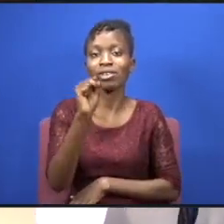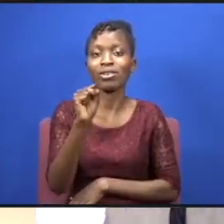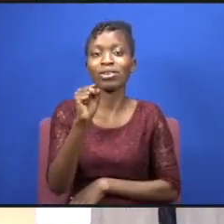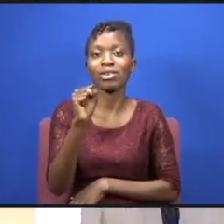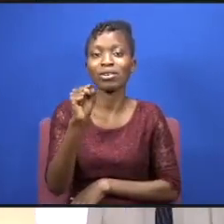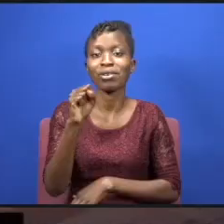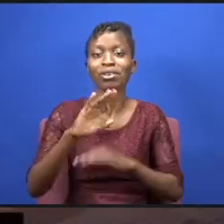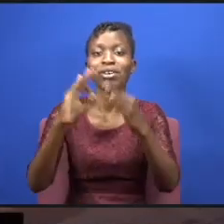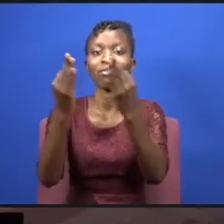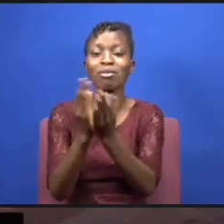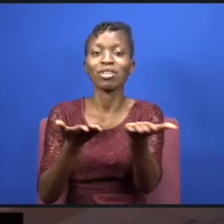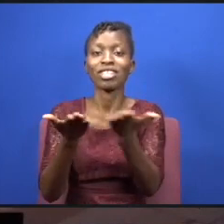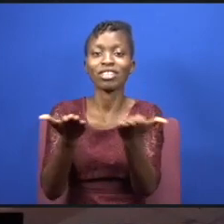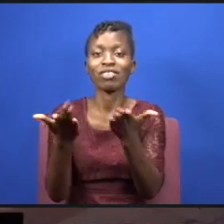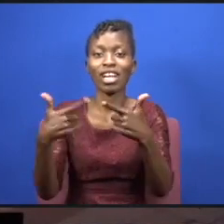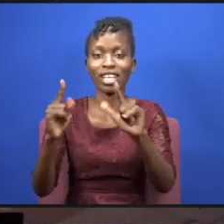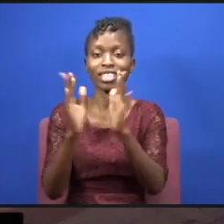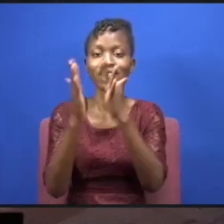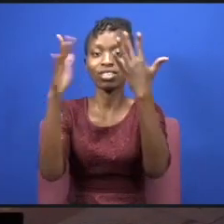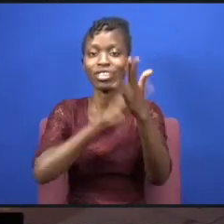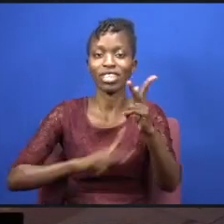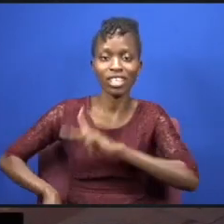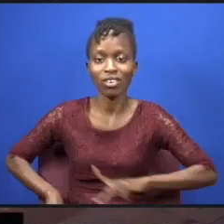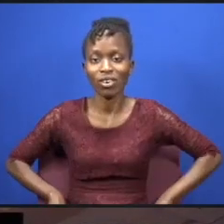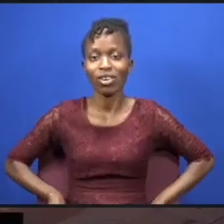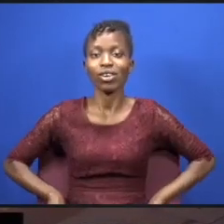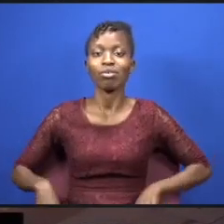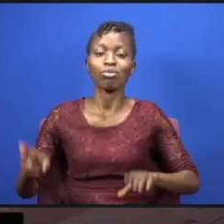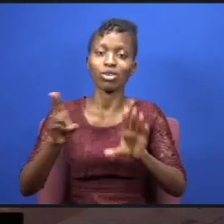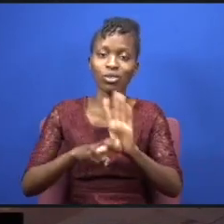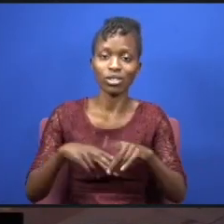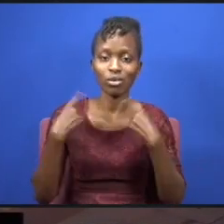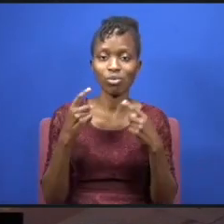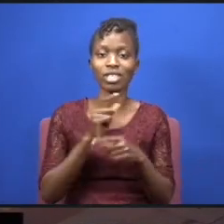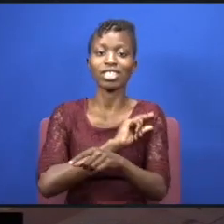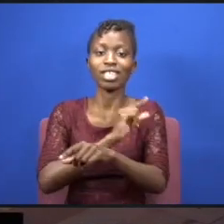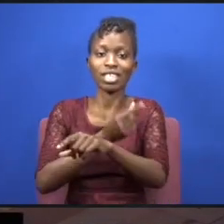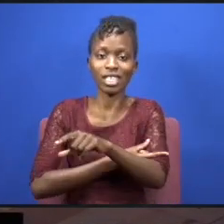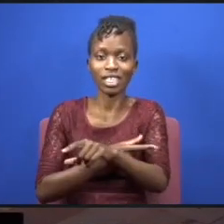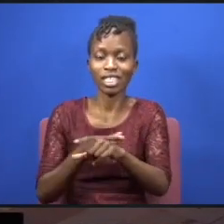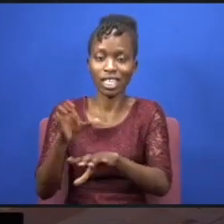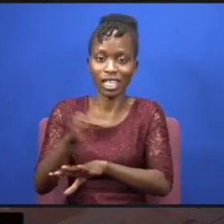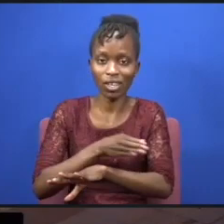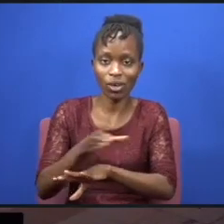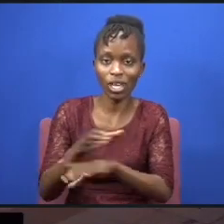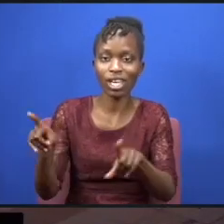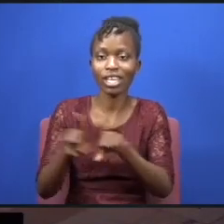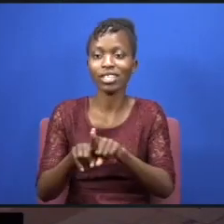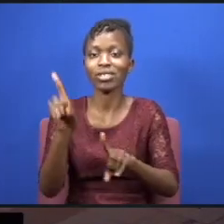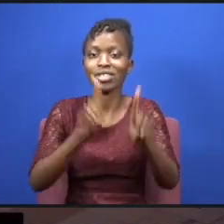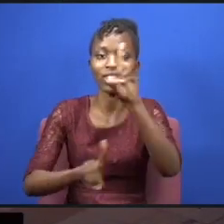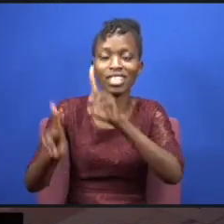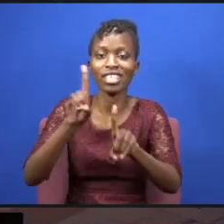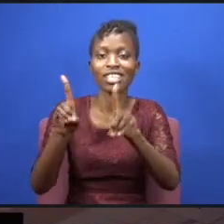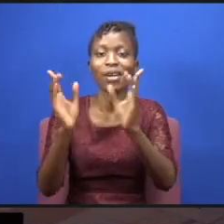service. Let's celebrate the King of Kings. You can join Pastor Grace and the team as we dance. Shangwe na